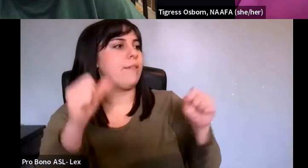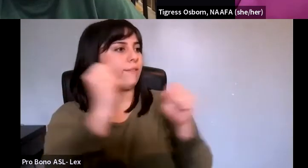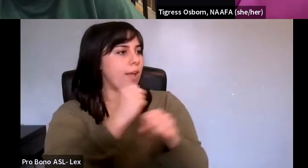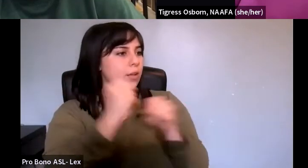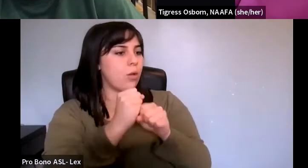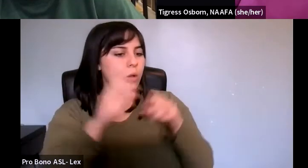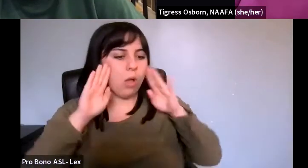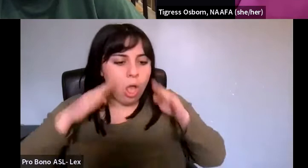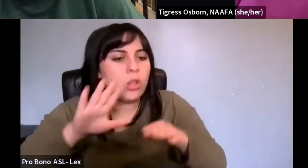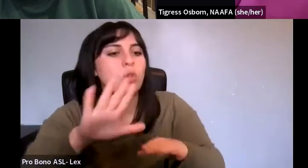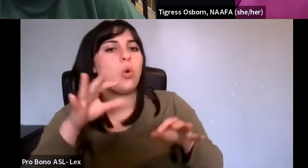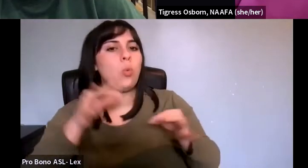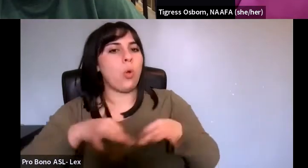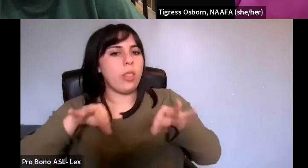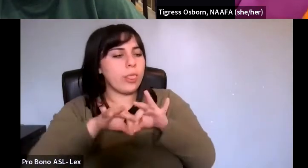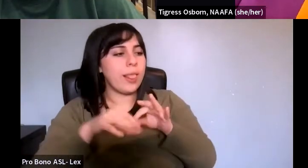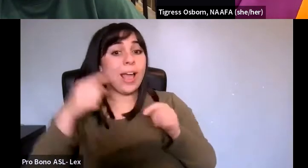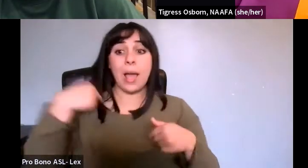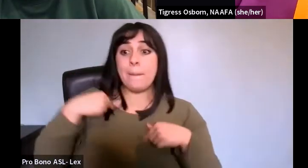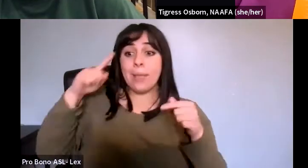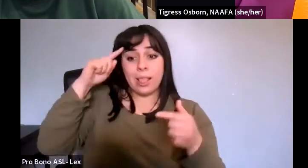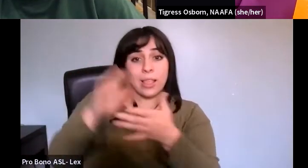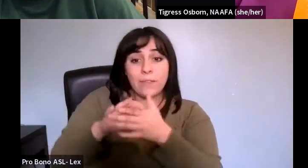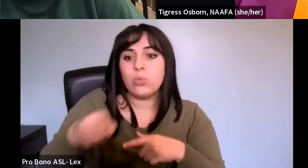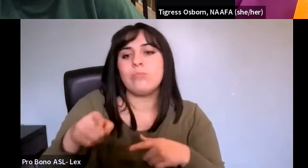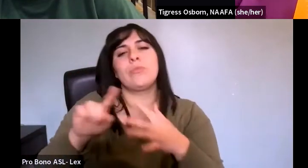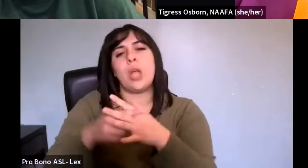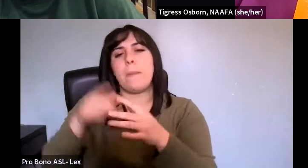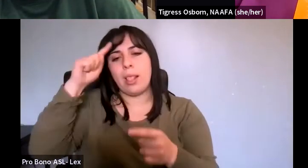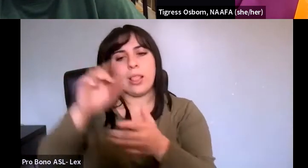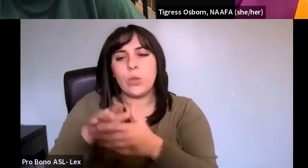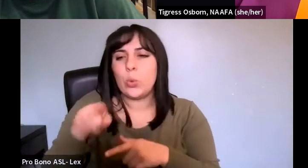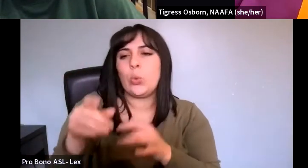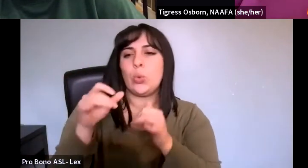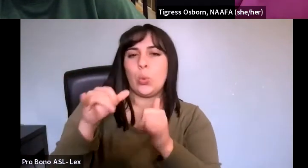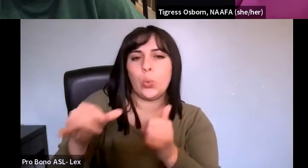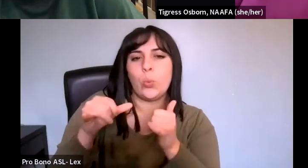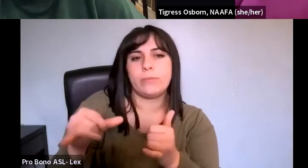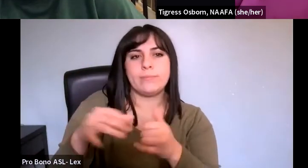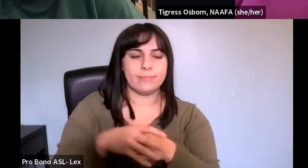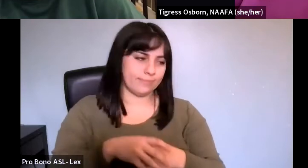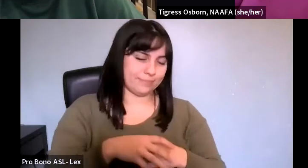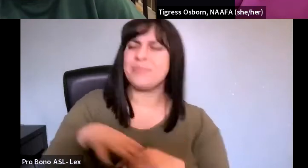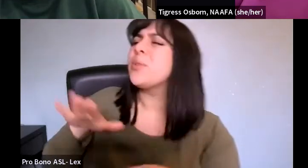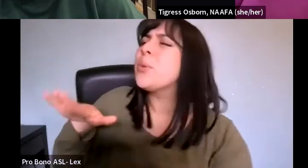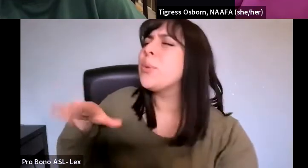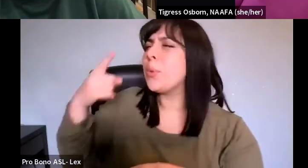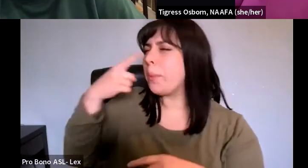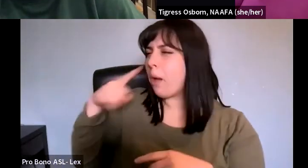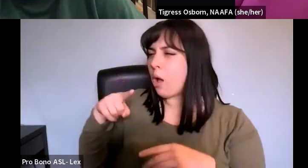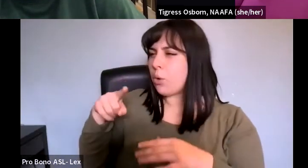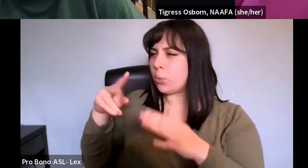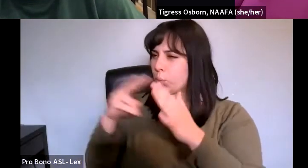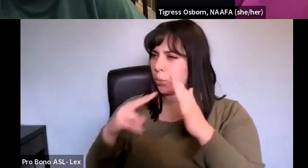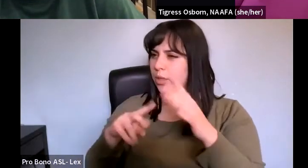your worth. I believe in you. Start believing in you too. Would you read the